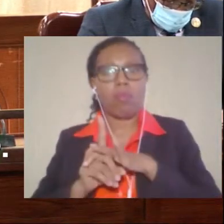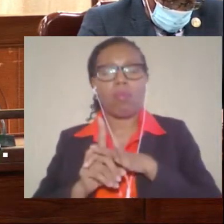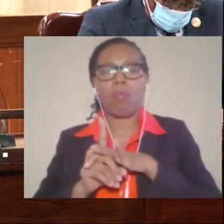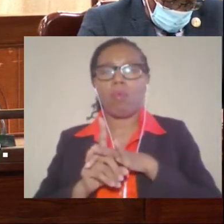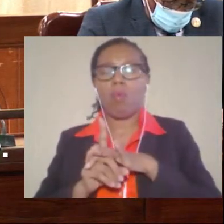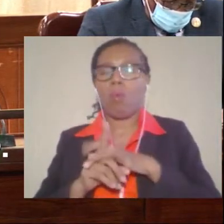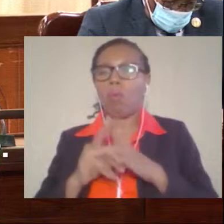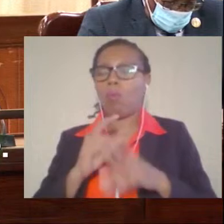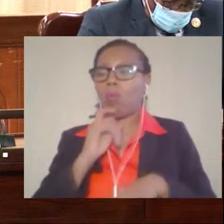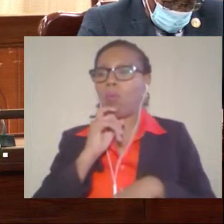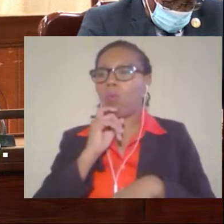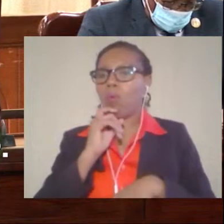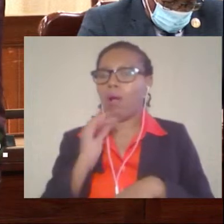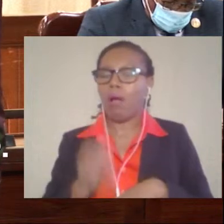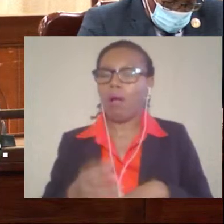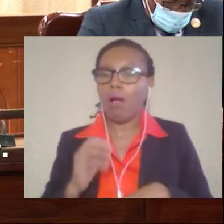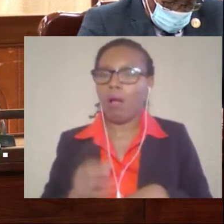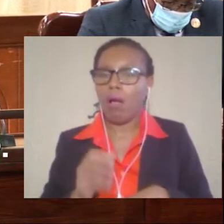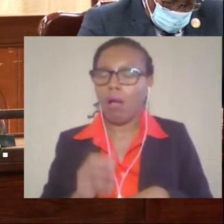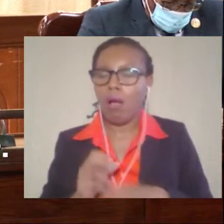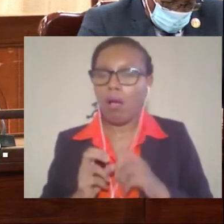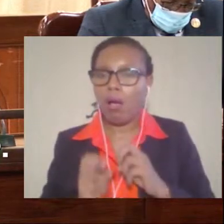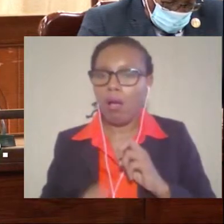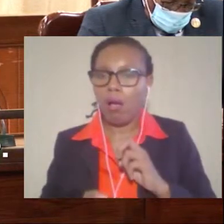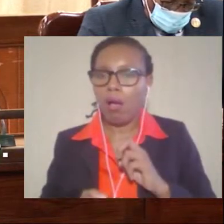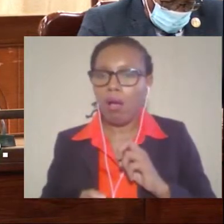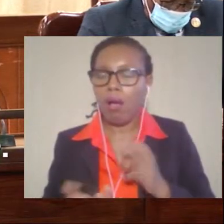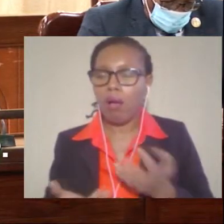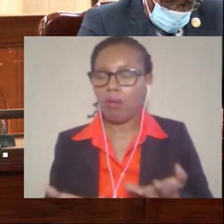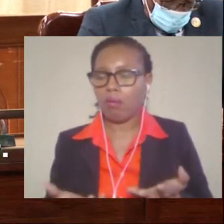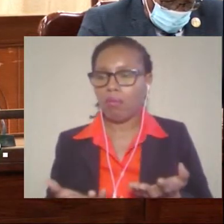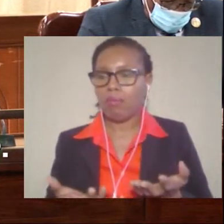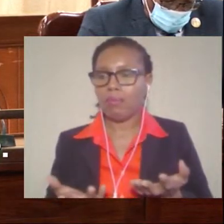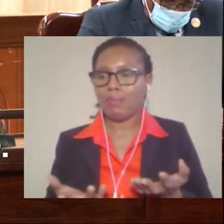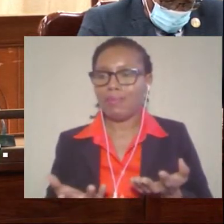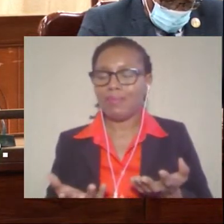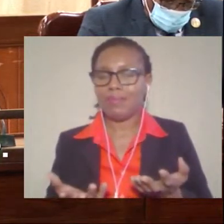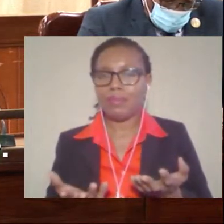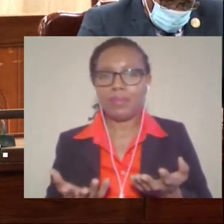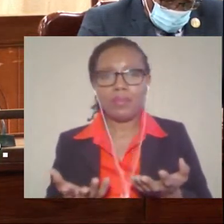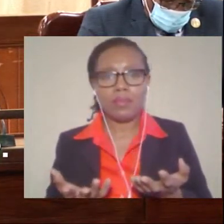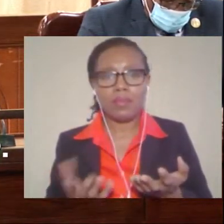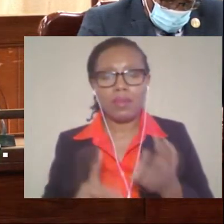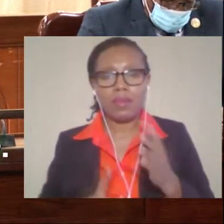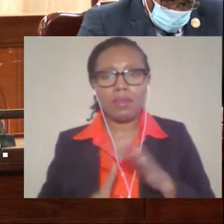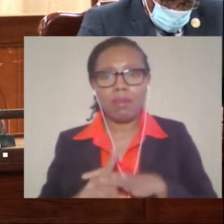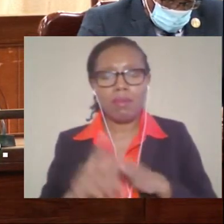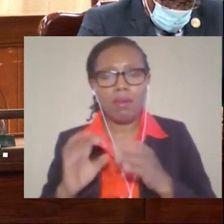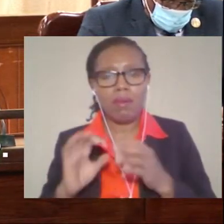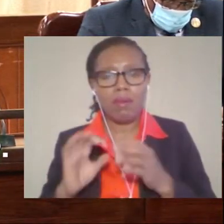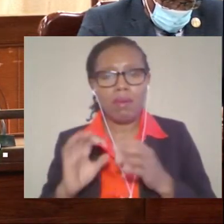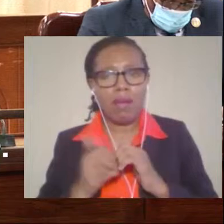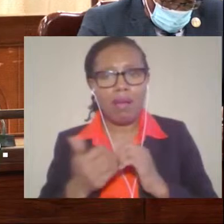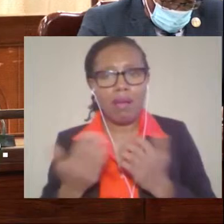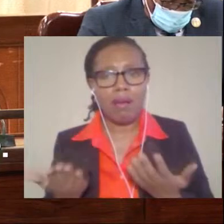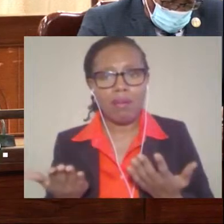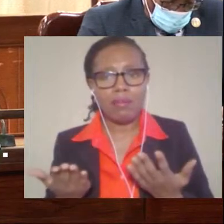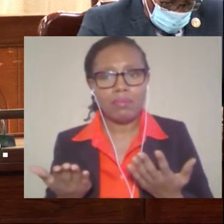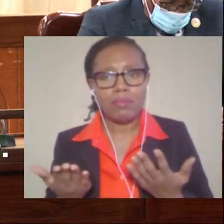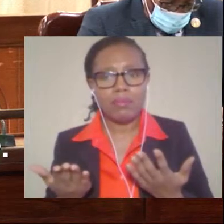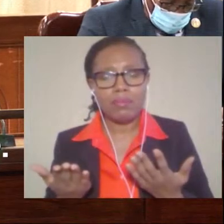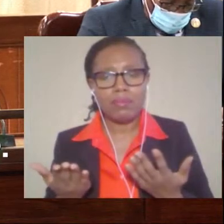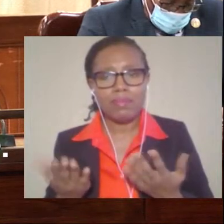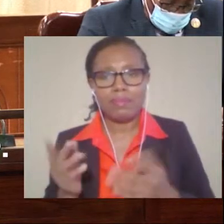It is a discovery which comes about after public turbulence around